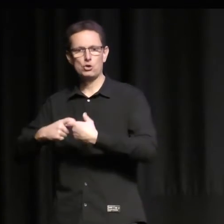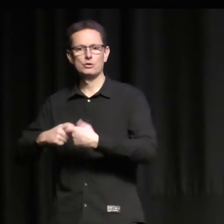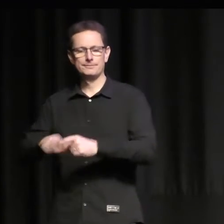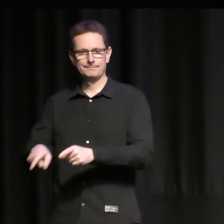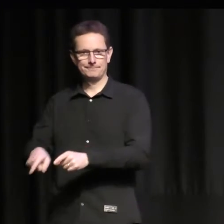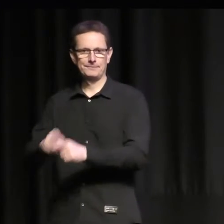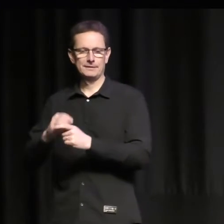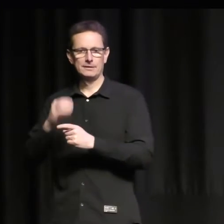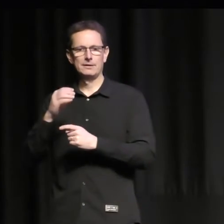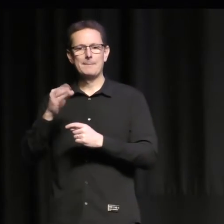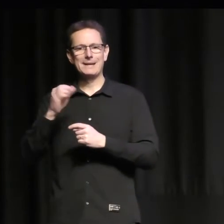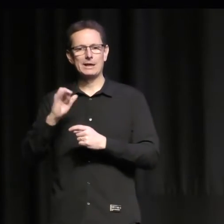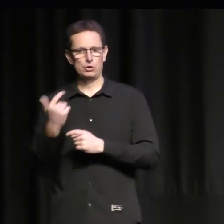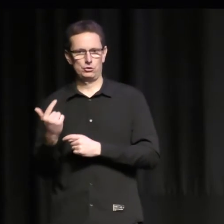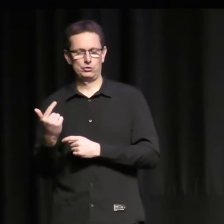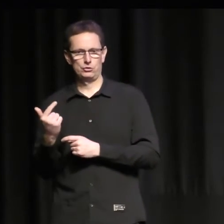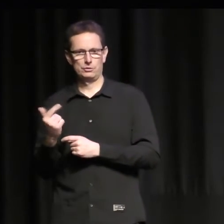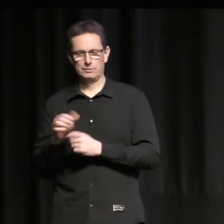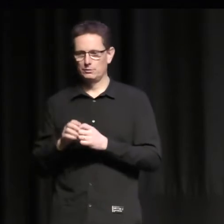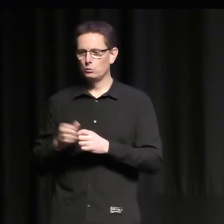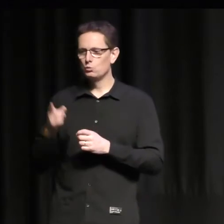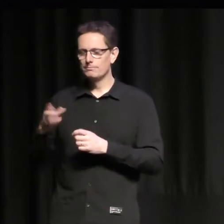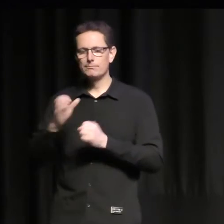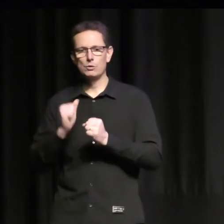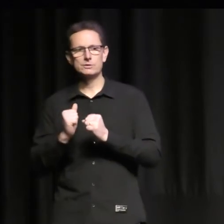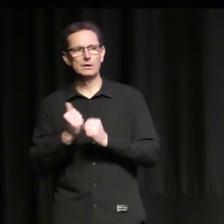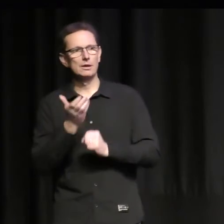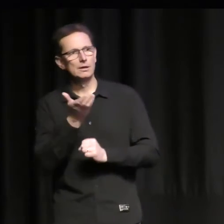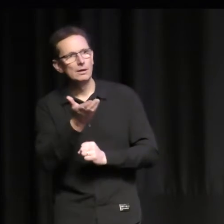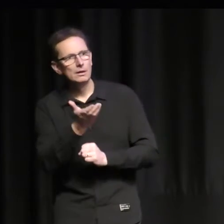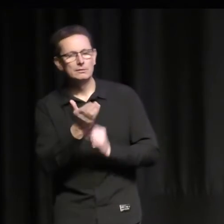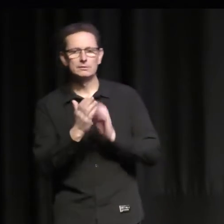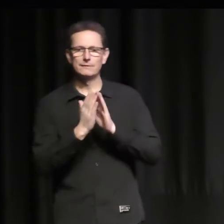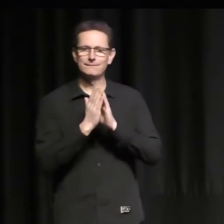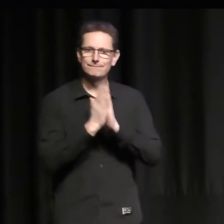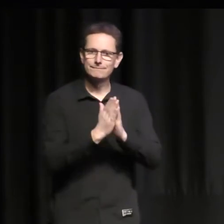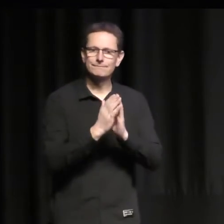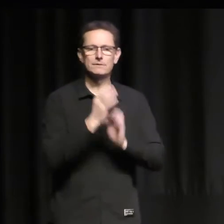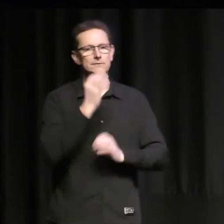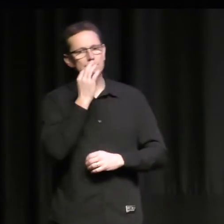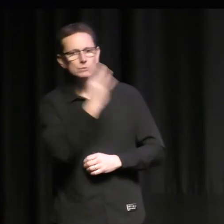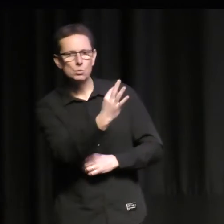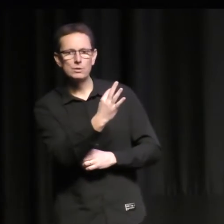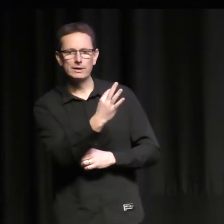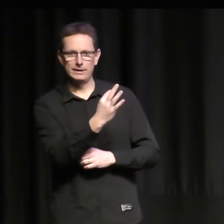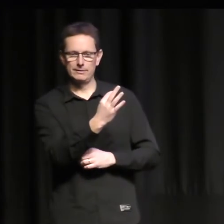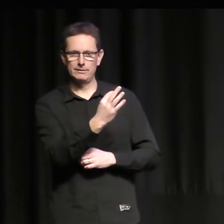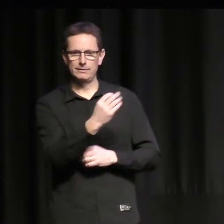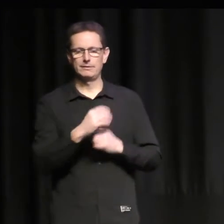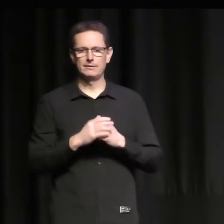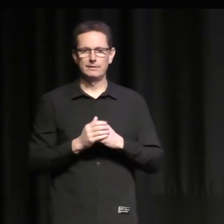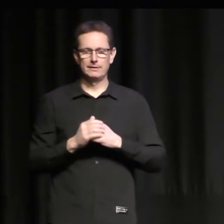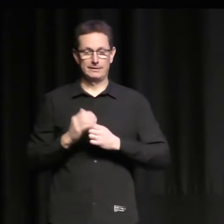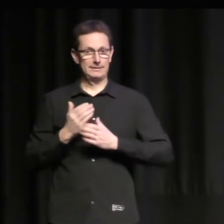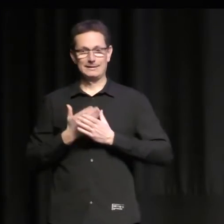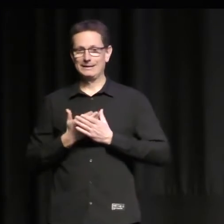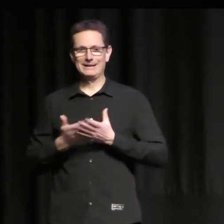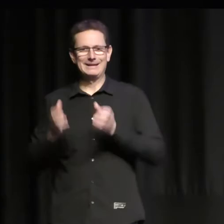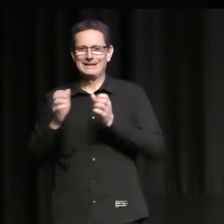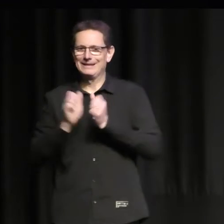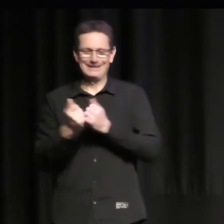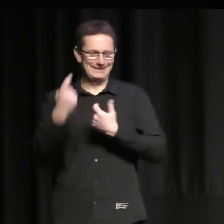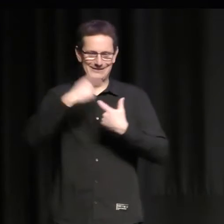supplicant. You have to ask for favors. That's the reality of the Precariat, not anything about